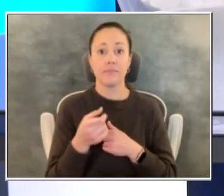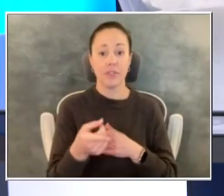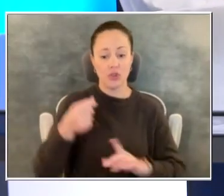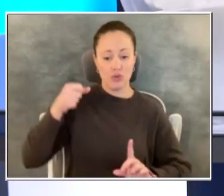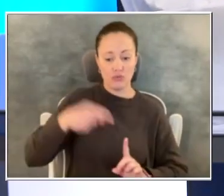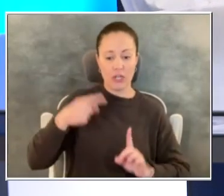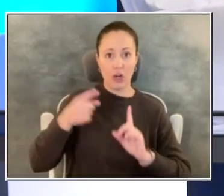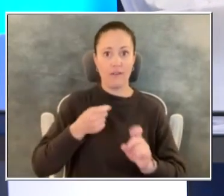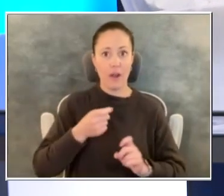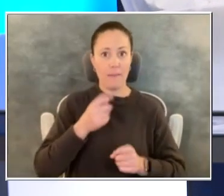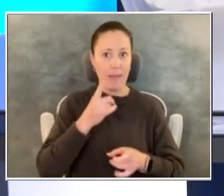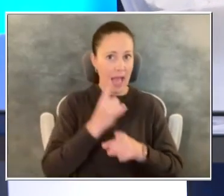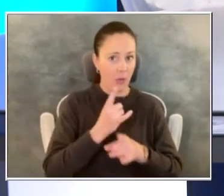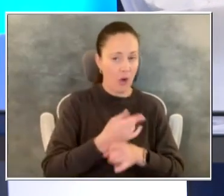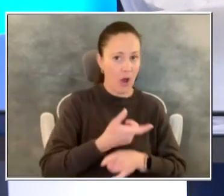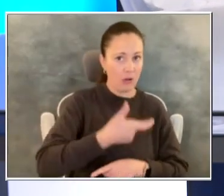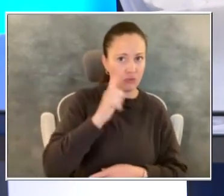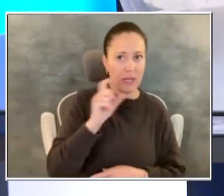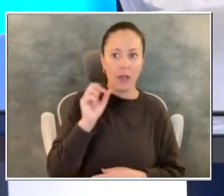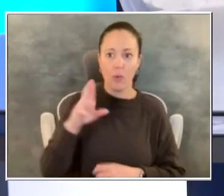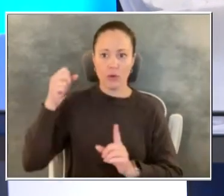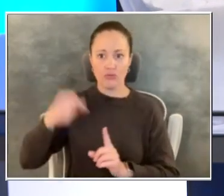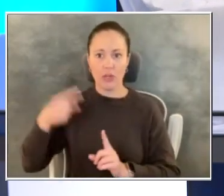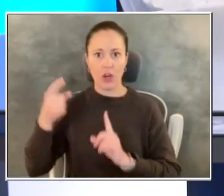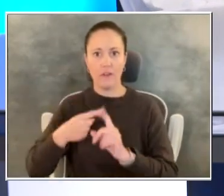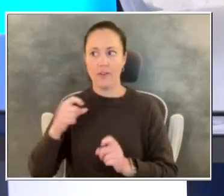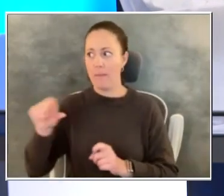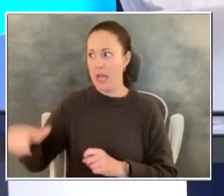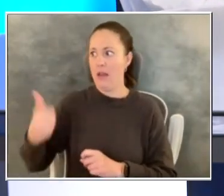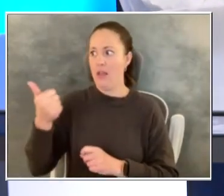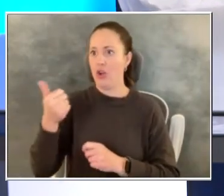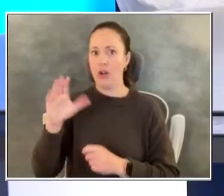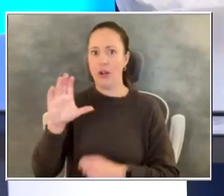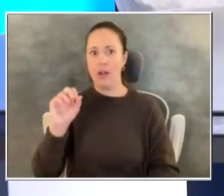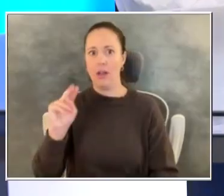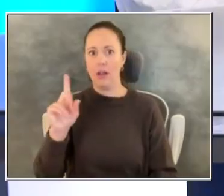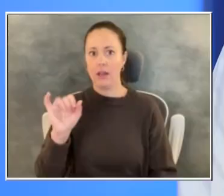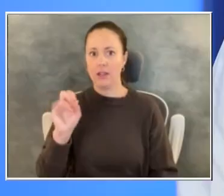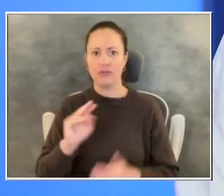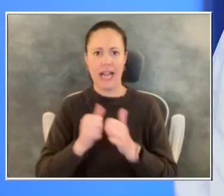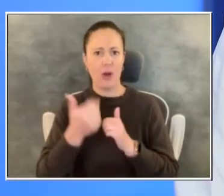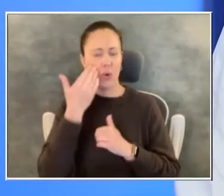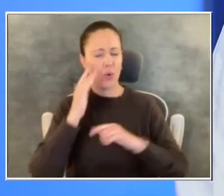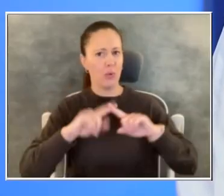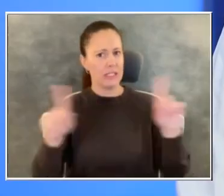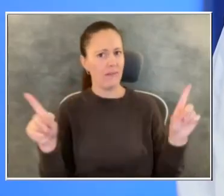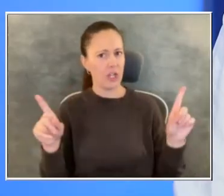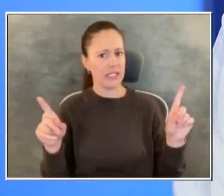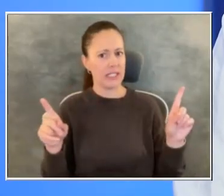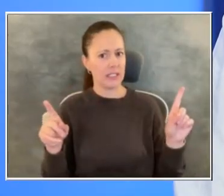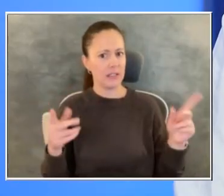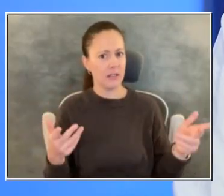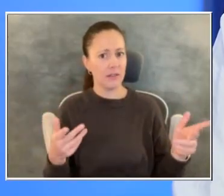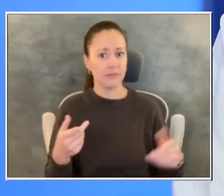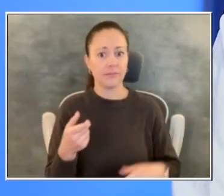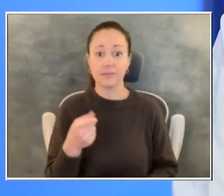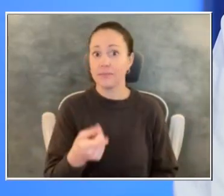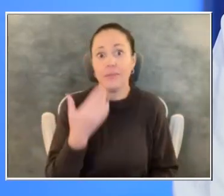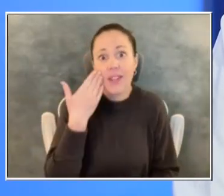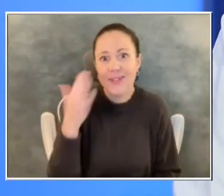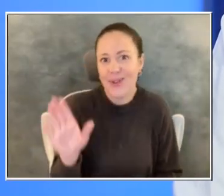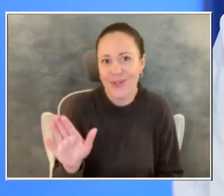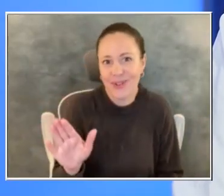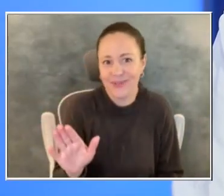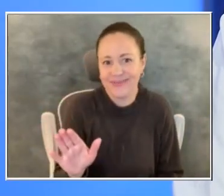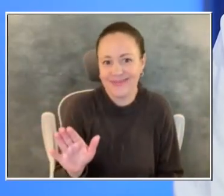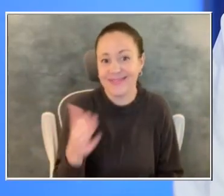drink and it being triggered by an underlying condition they already had? So you don't know, and unless somebody